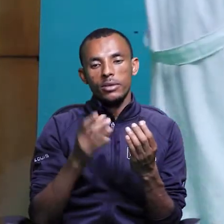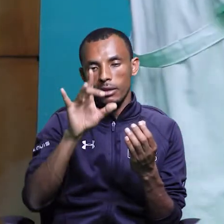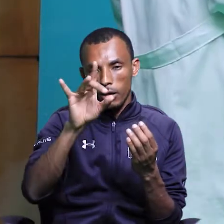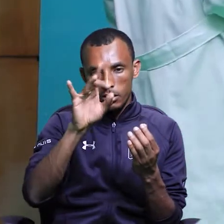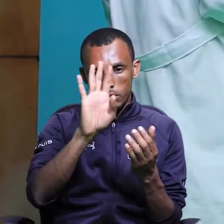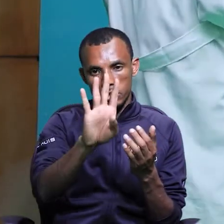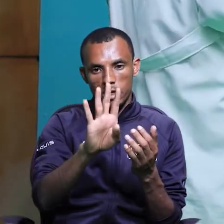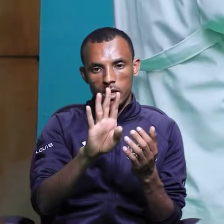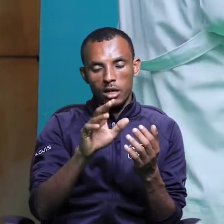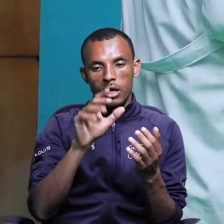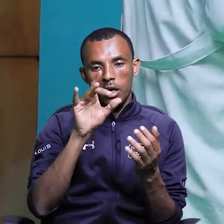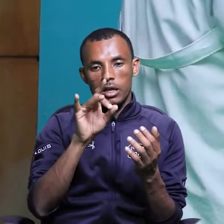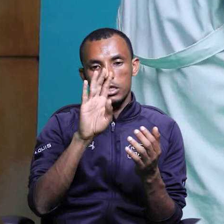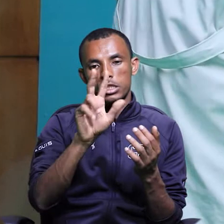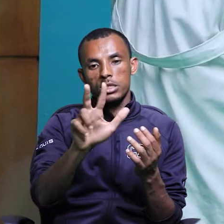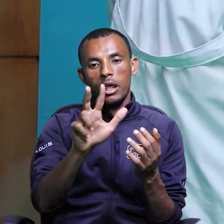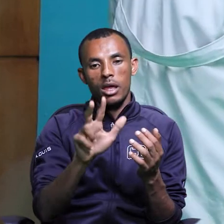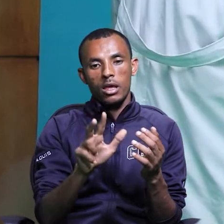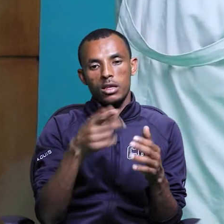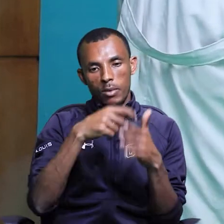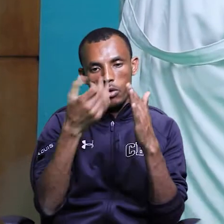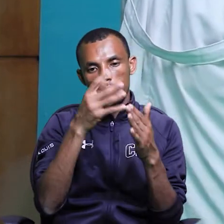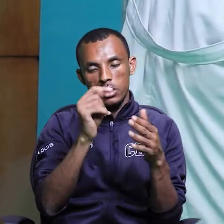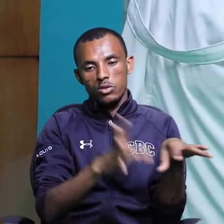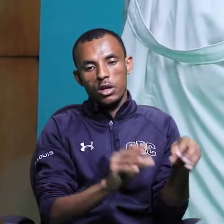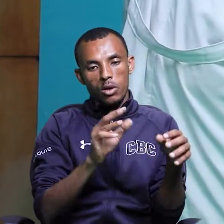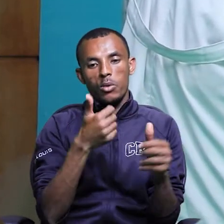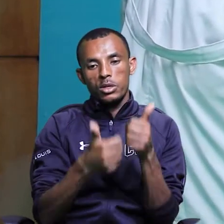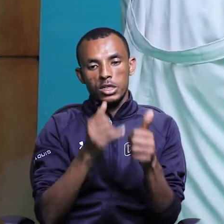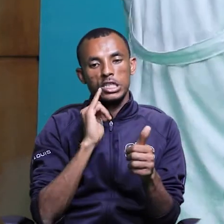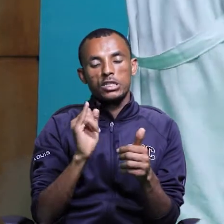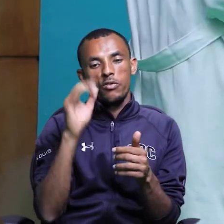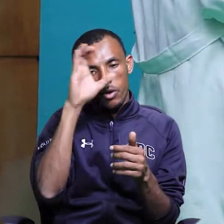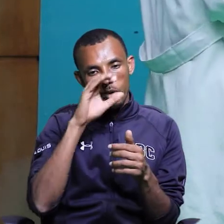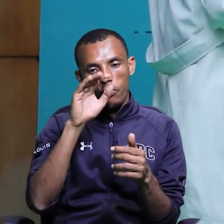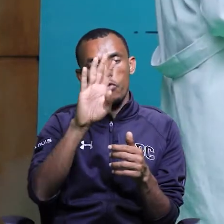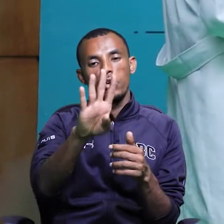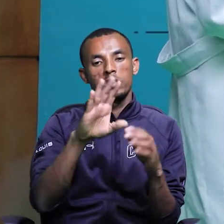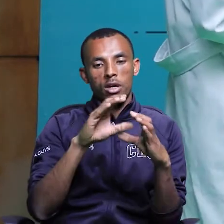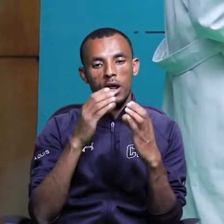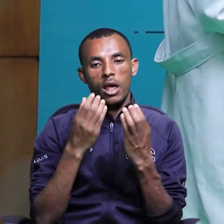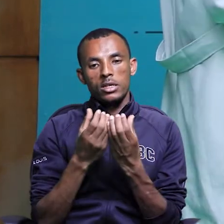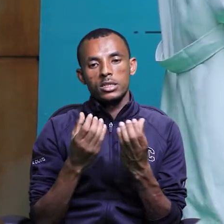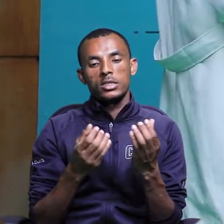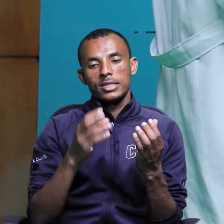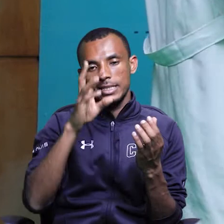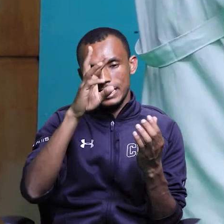83 it is the mark of a student which is found in the 4th class. 69 is the mark of the